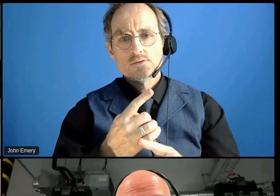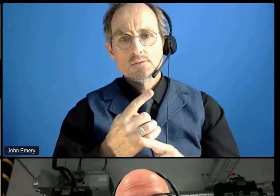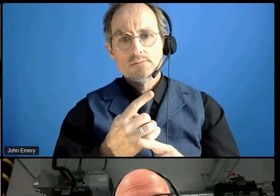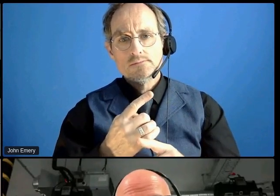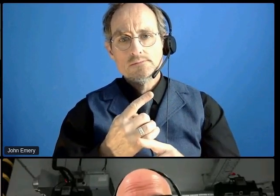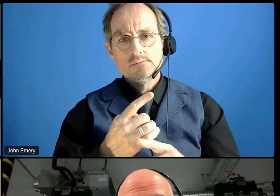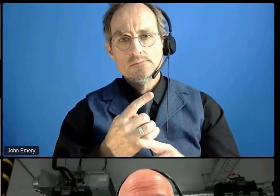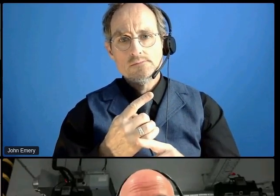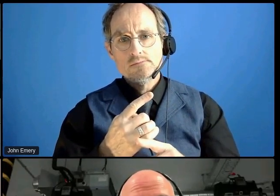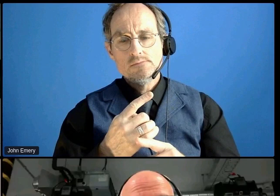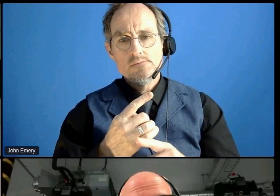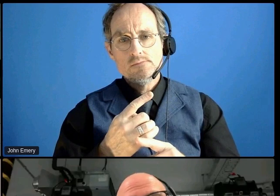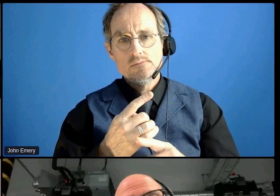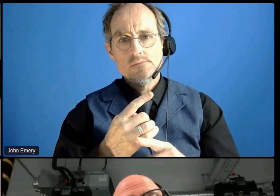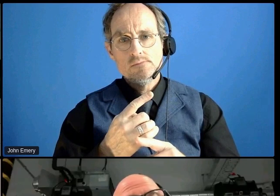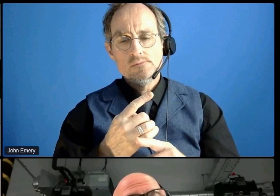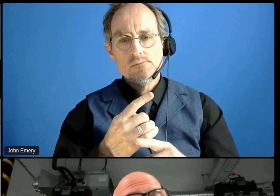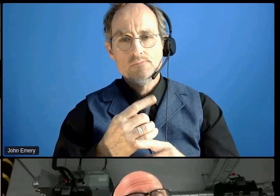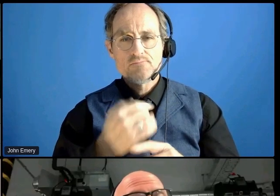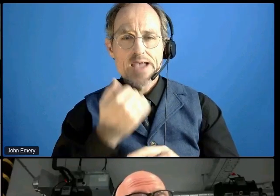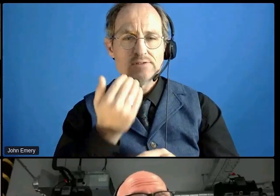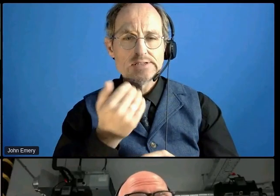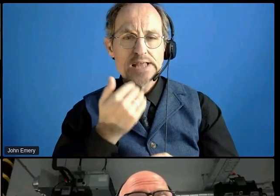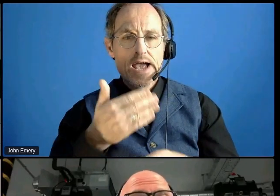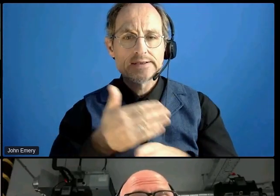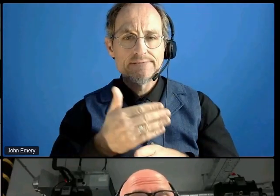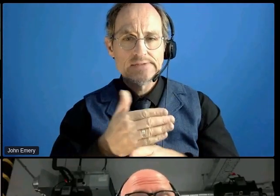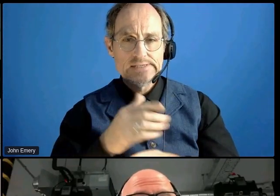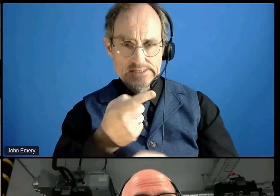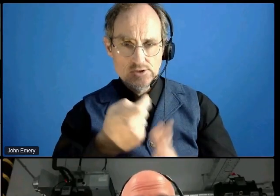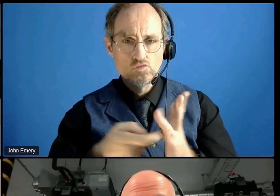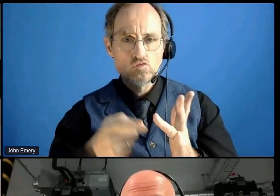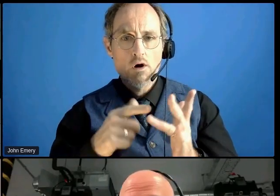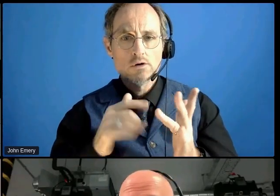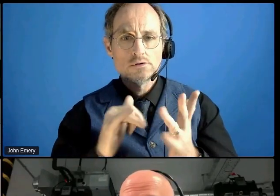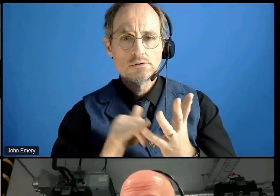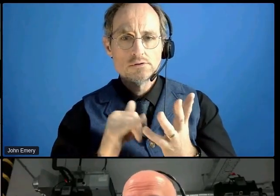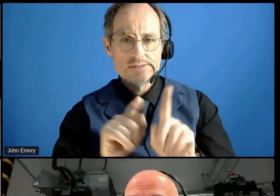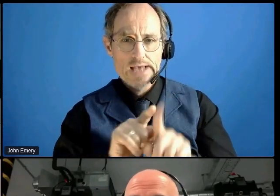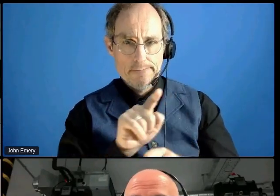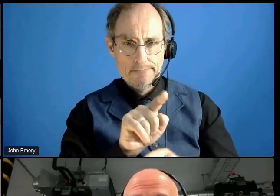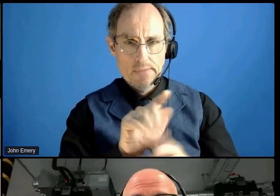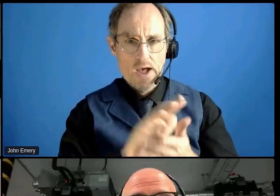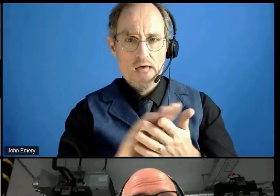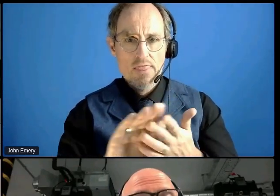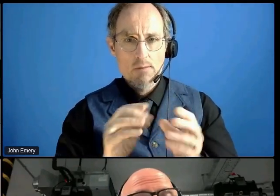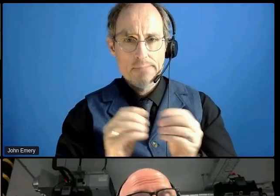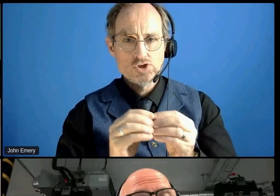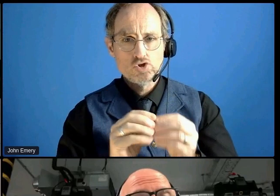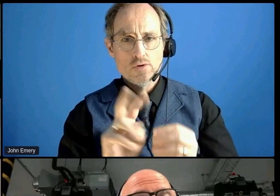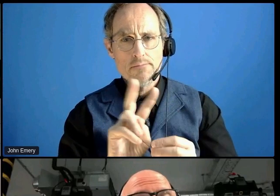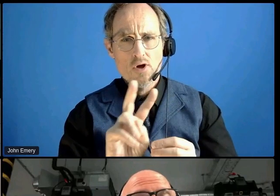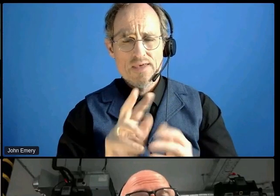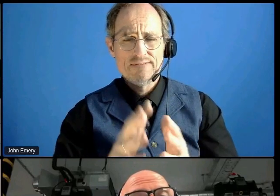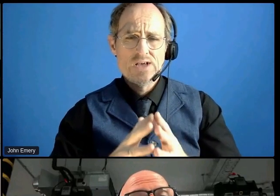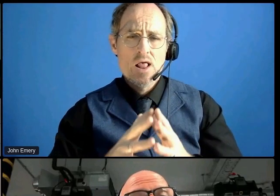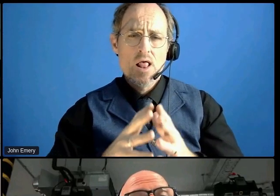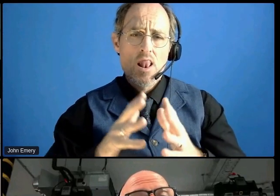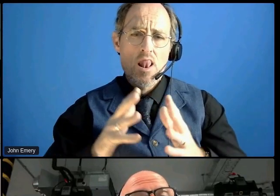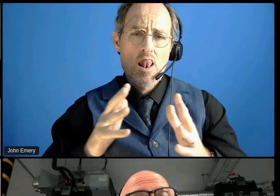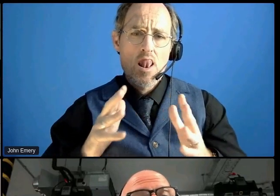websites. So they come on, we show them all the options, and then they click through to an airline, an online travel agent,